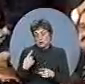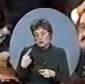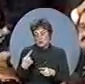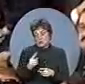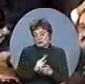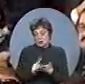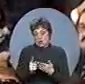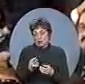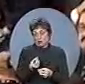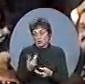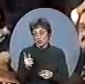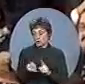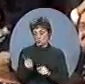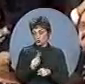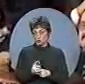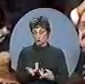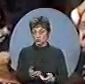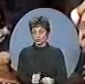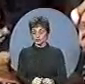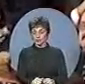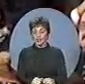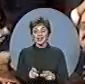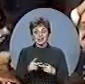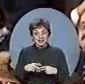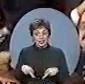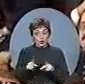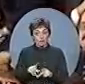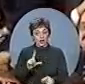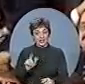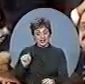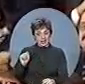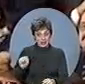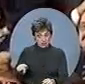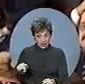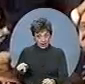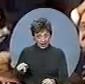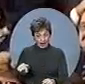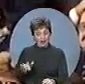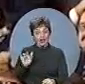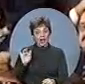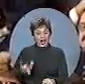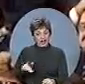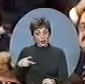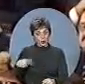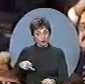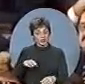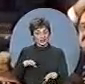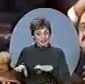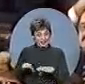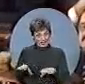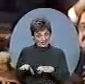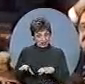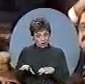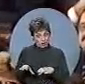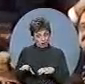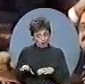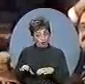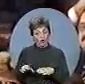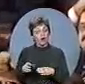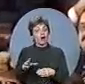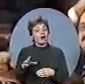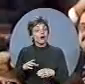few weeks ago, in fact, up until a few days ago. And it is the Liberal Party, because of its